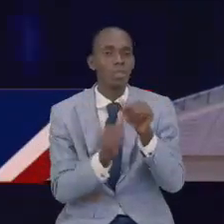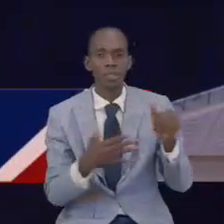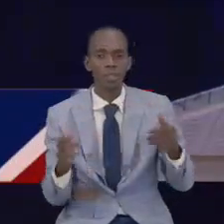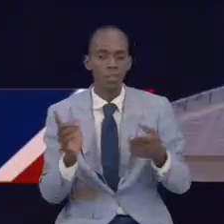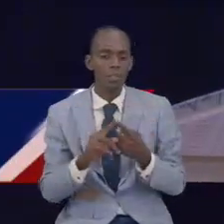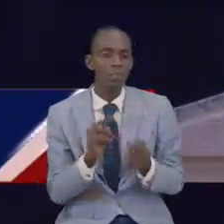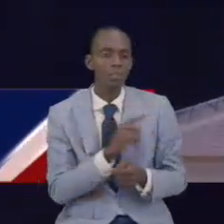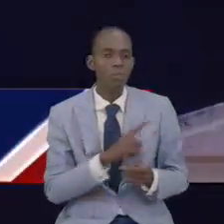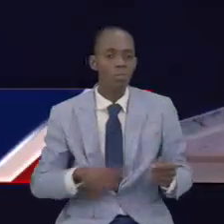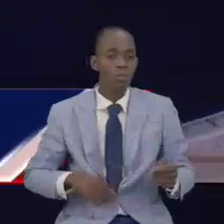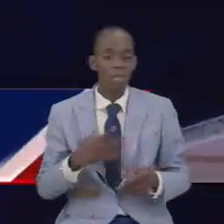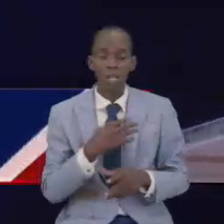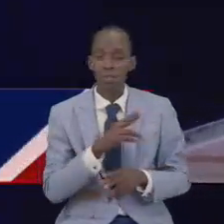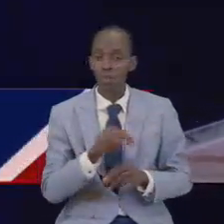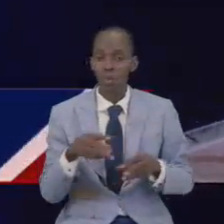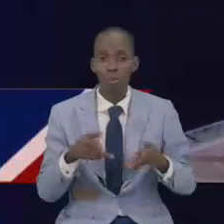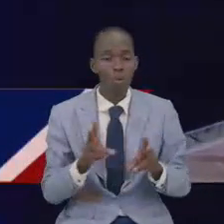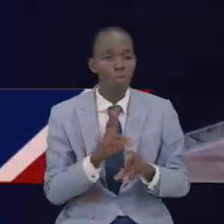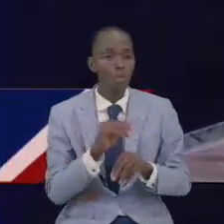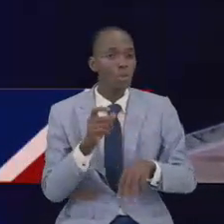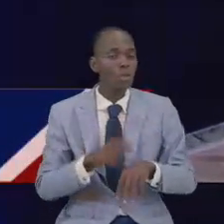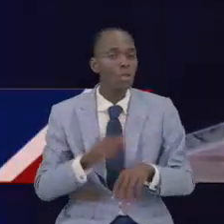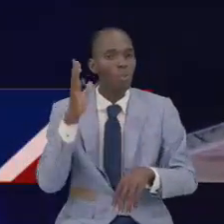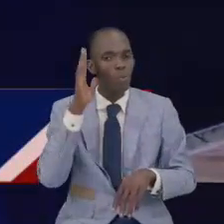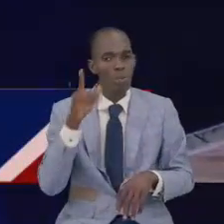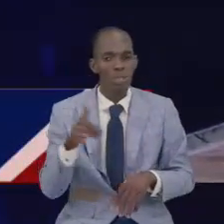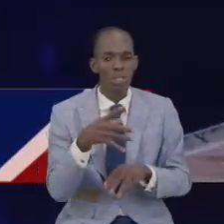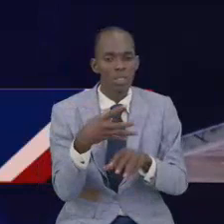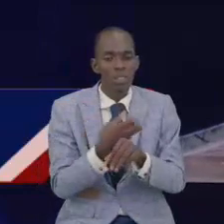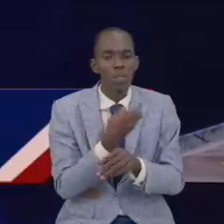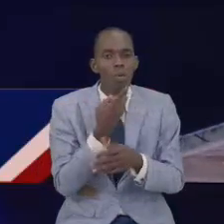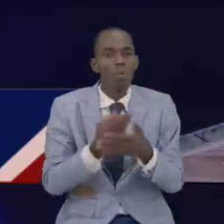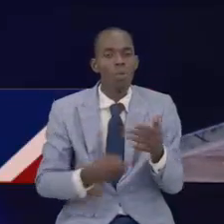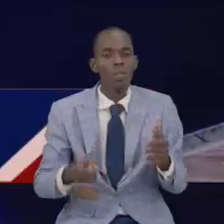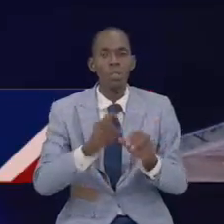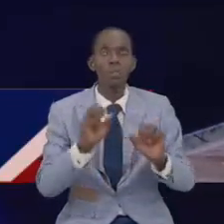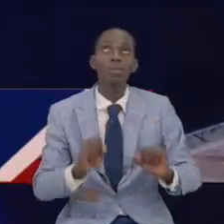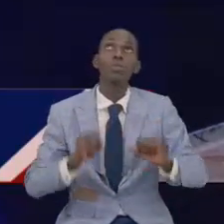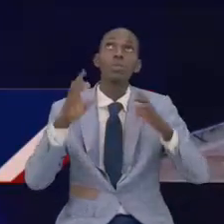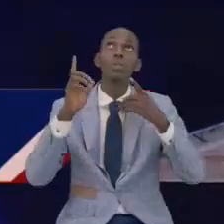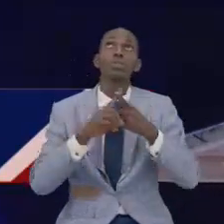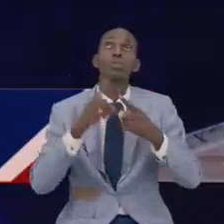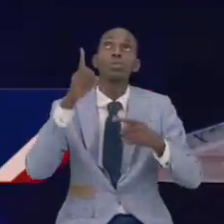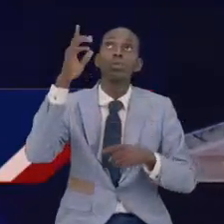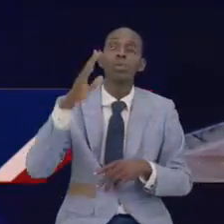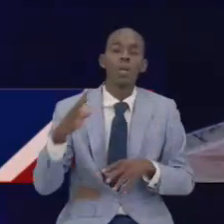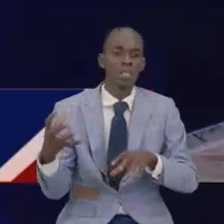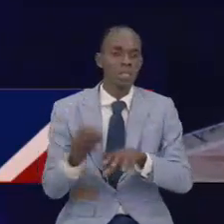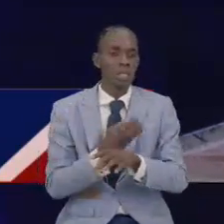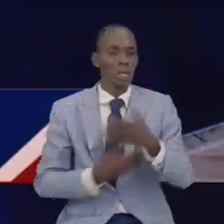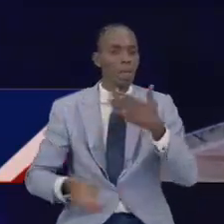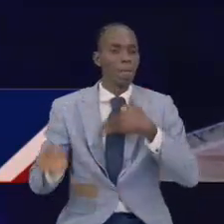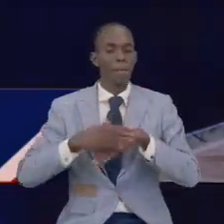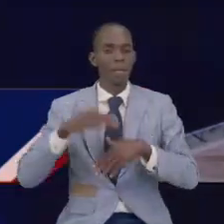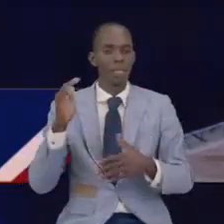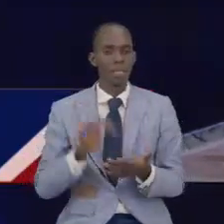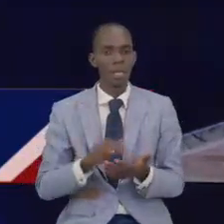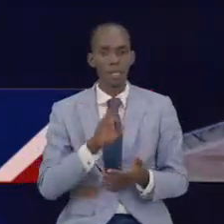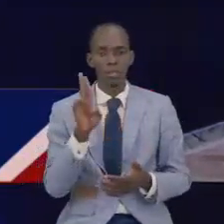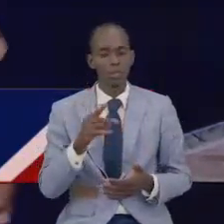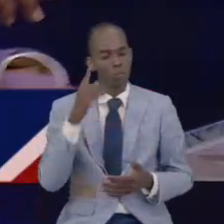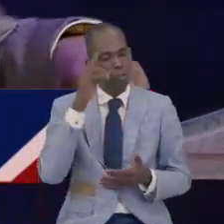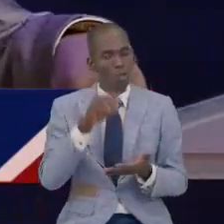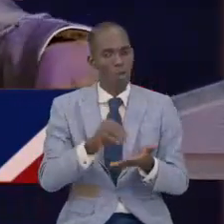Lord. And no way, no time do they take what they have surrendered to the Lord, take it back, and they use it selfishly.